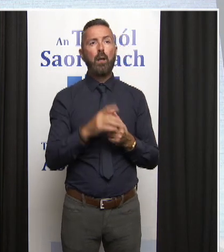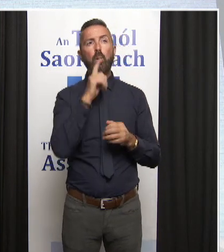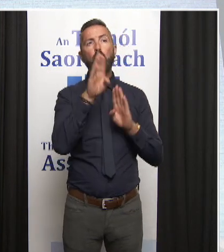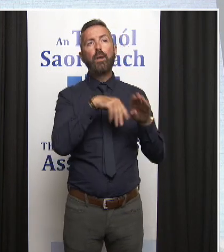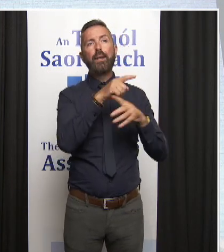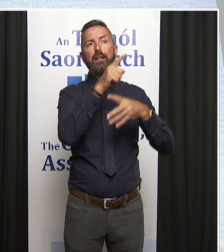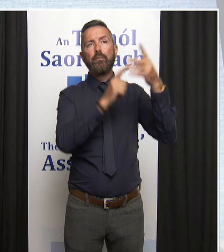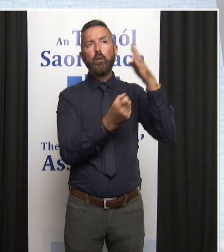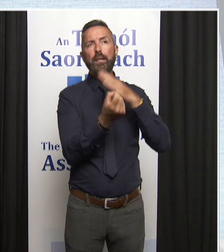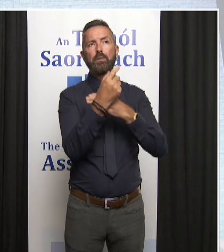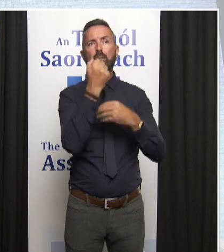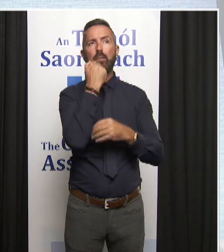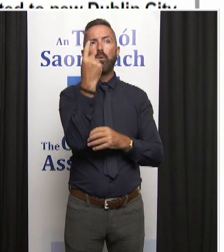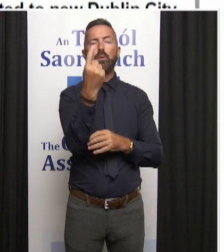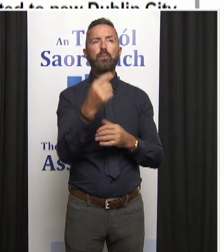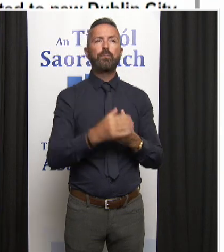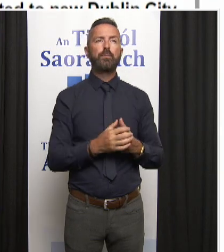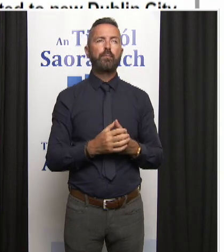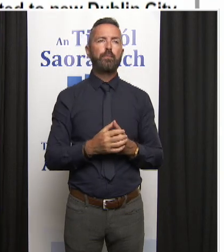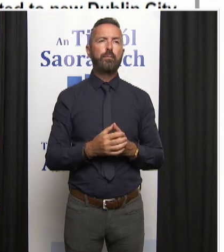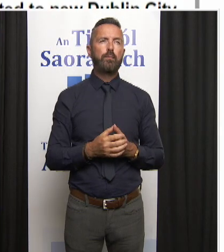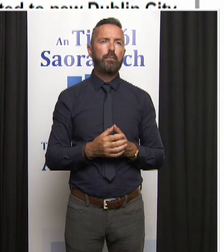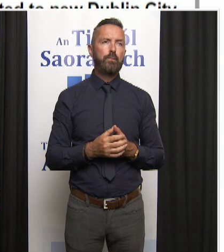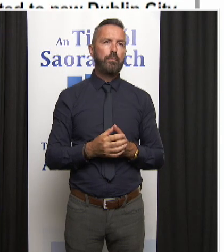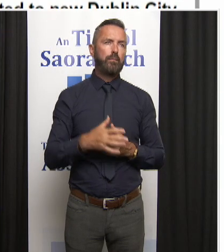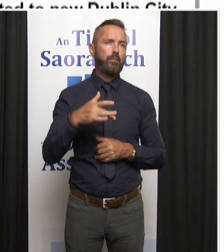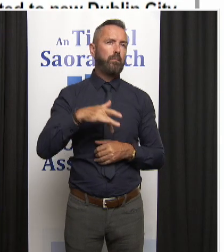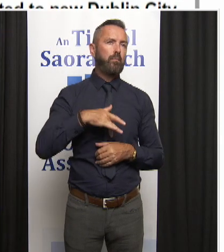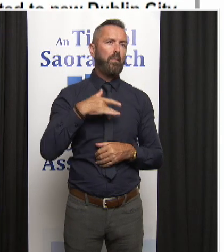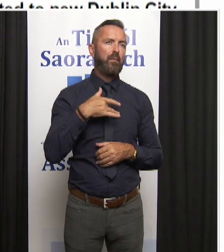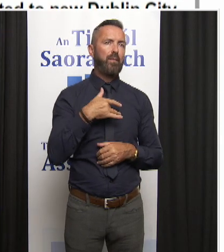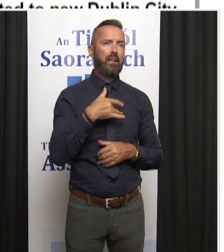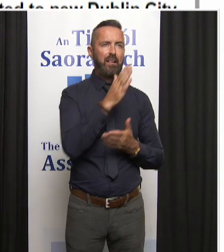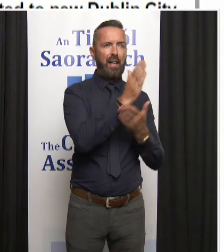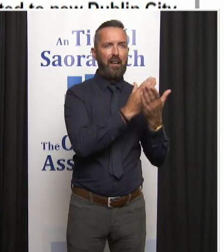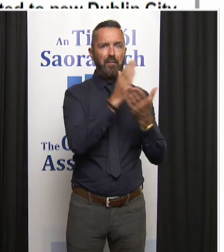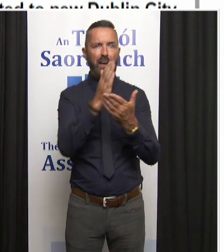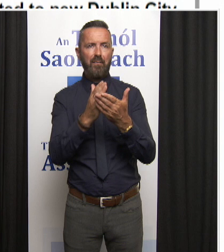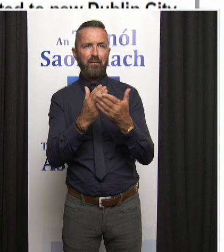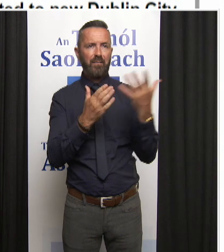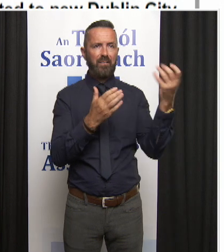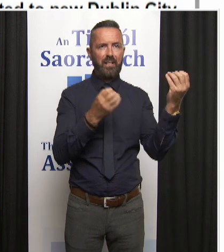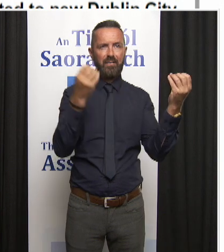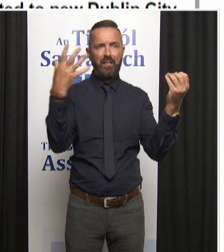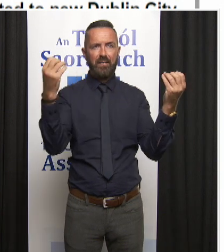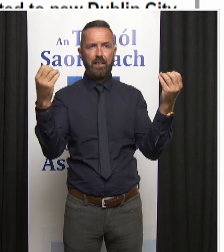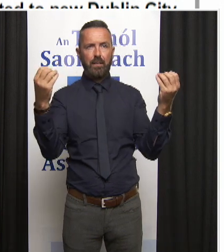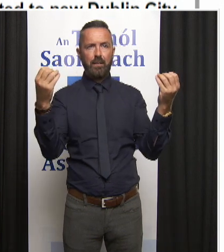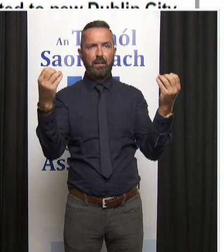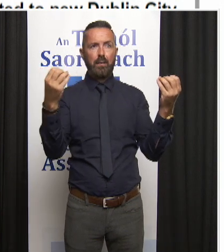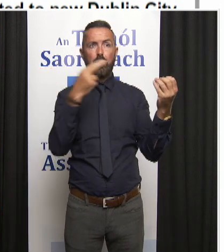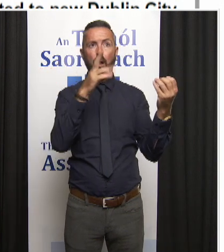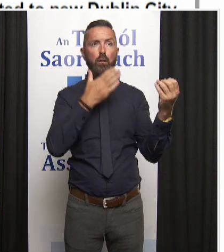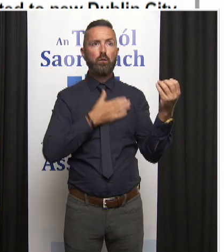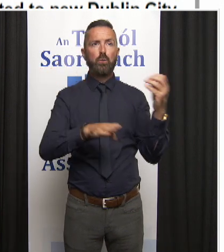here, number 1, we felt there was a 50-50 split there, but not just a 50-50 with regard to